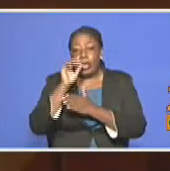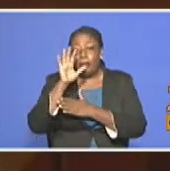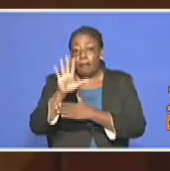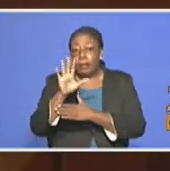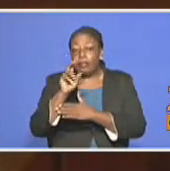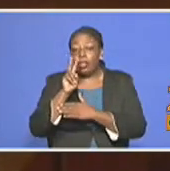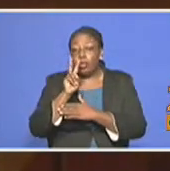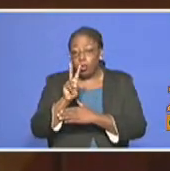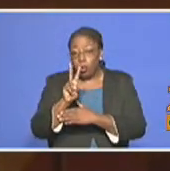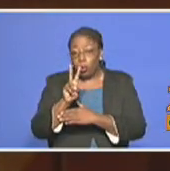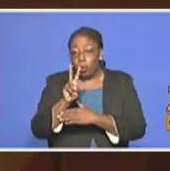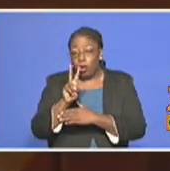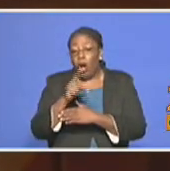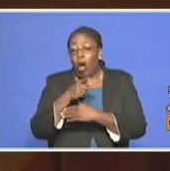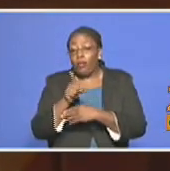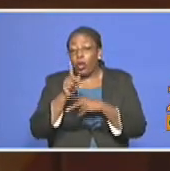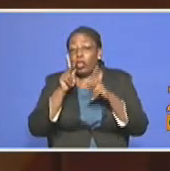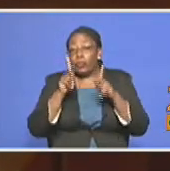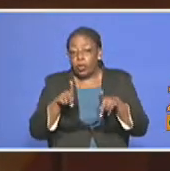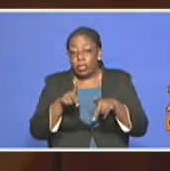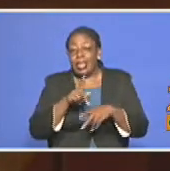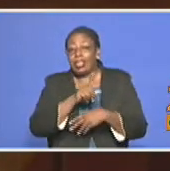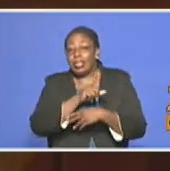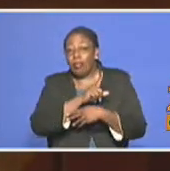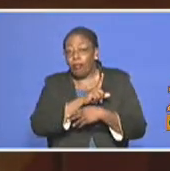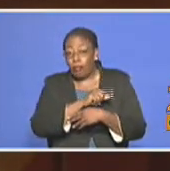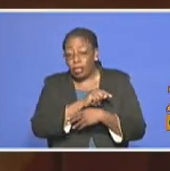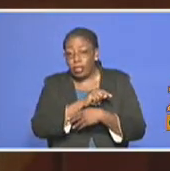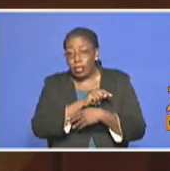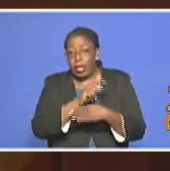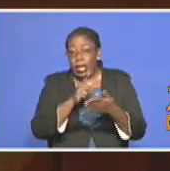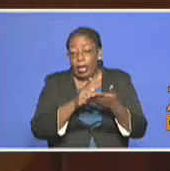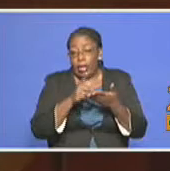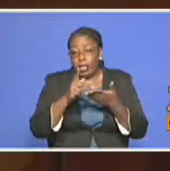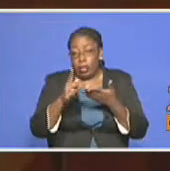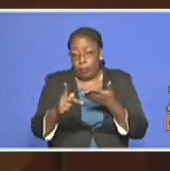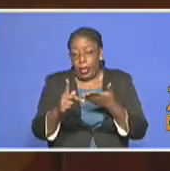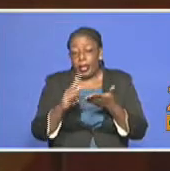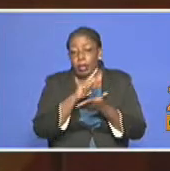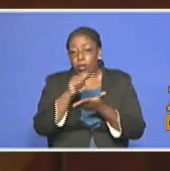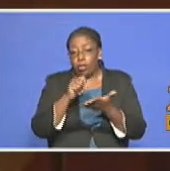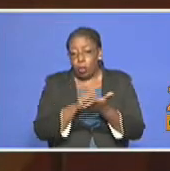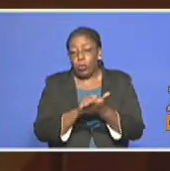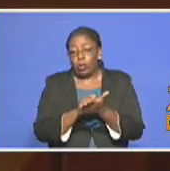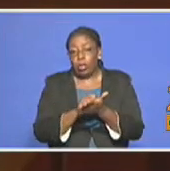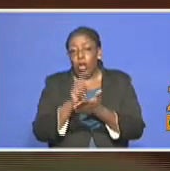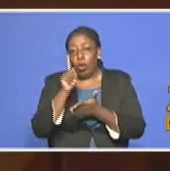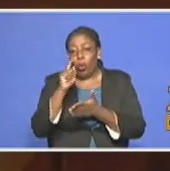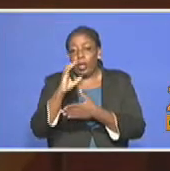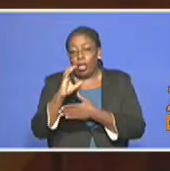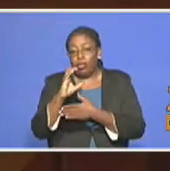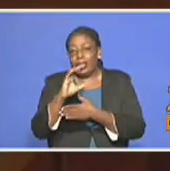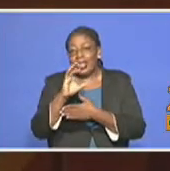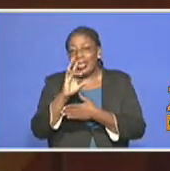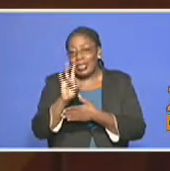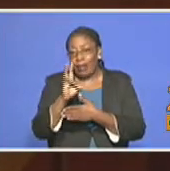52 of these persons were convicted and fines totaling